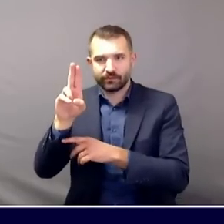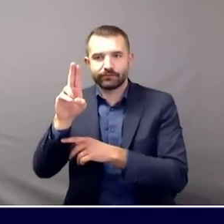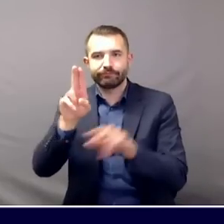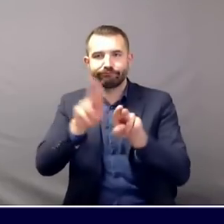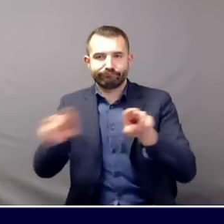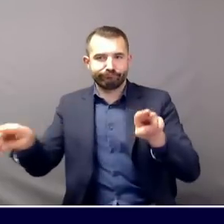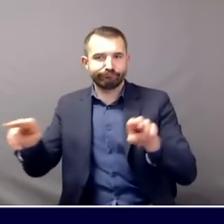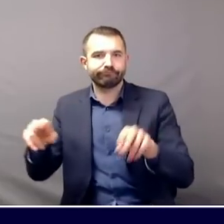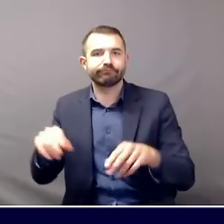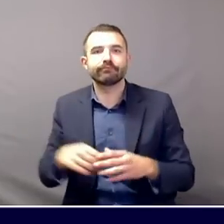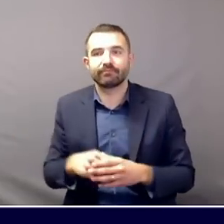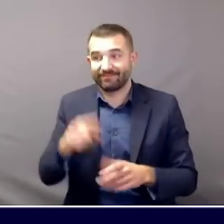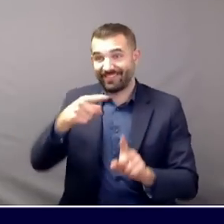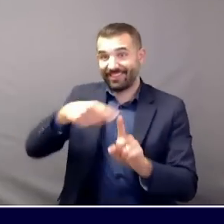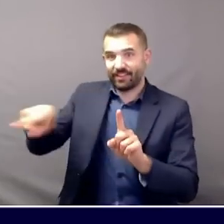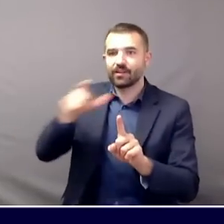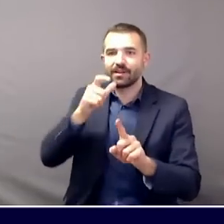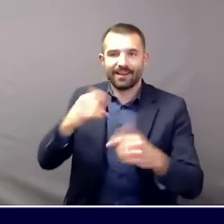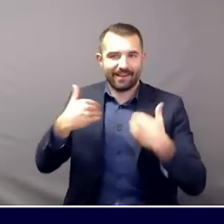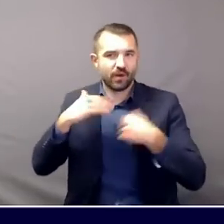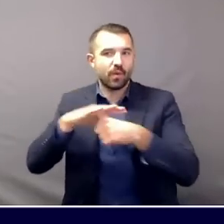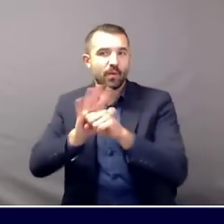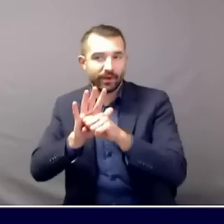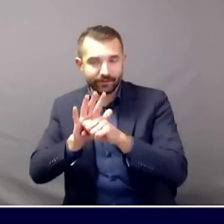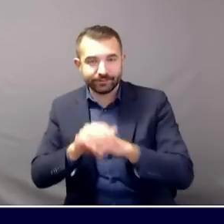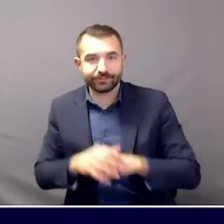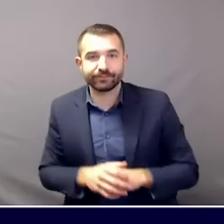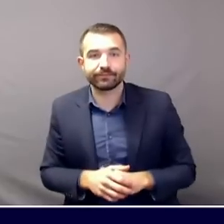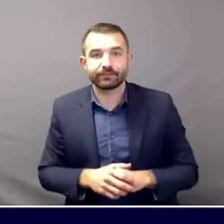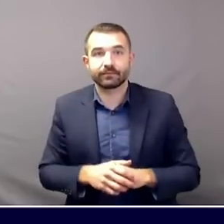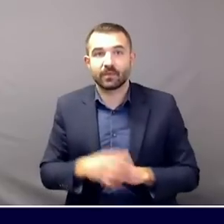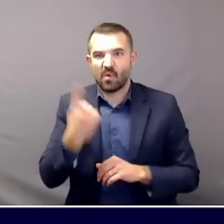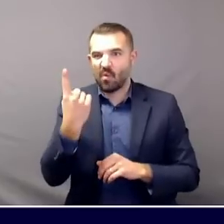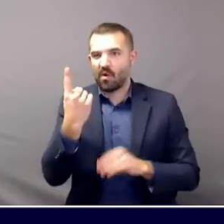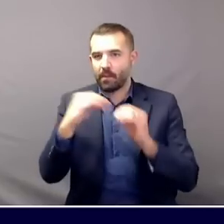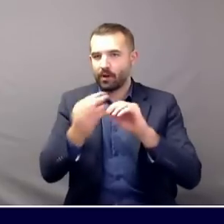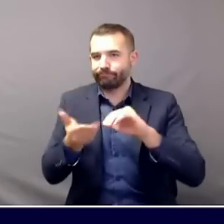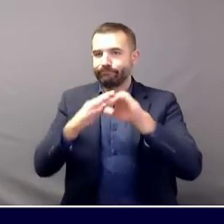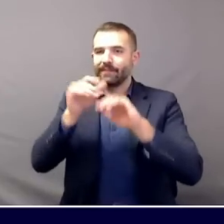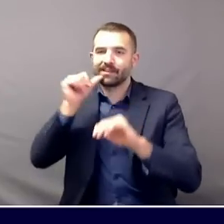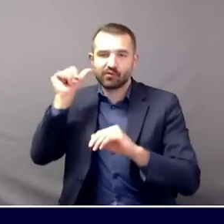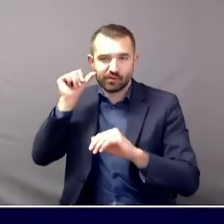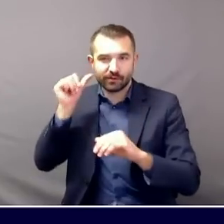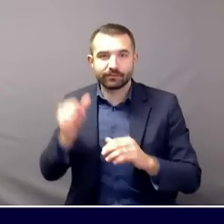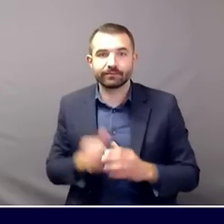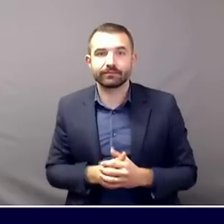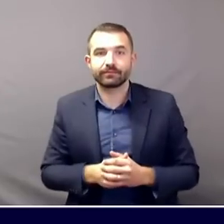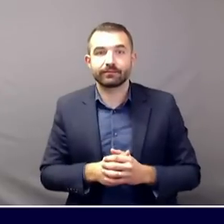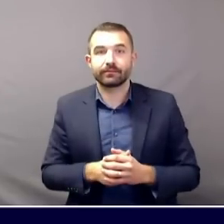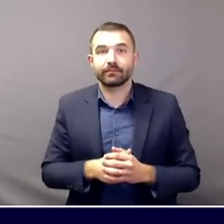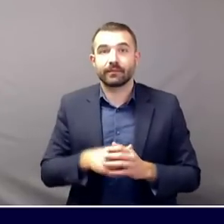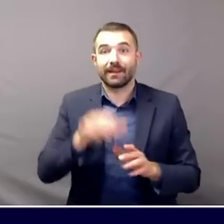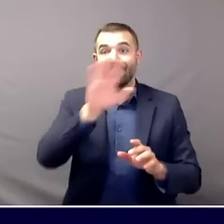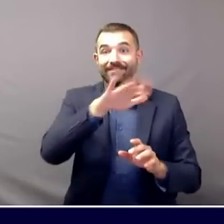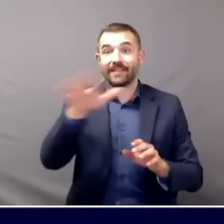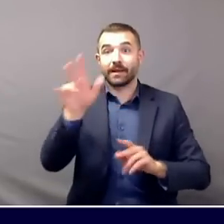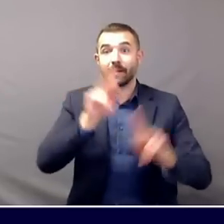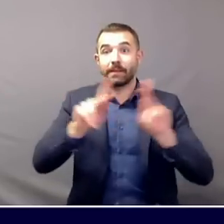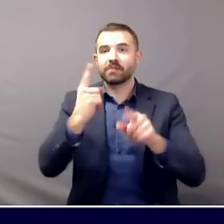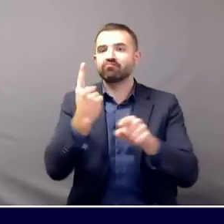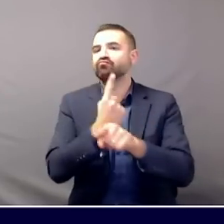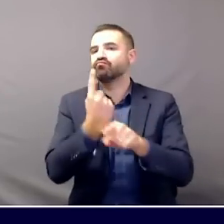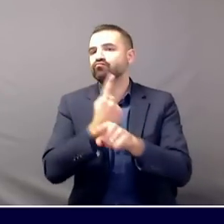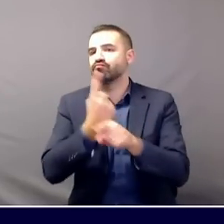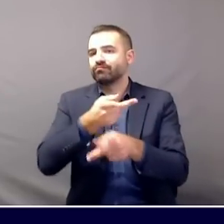with COVID-19, 1 additional person since yesterday. 55 people are in non-intensive care unit